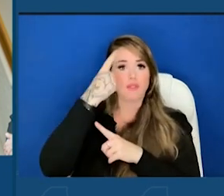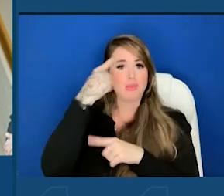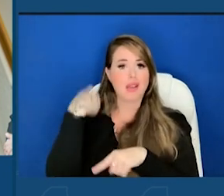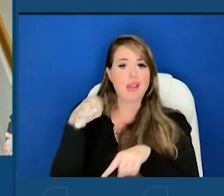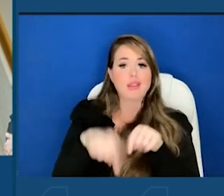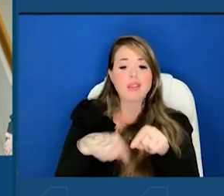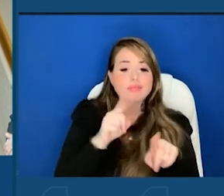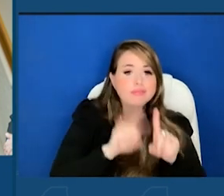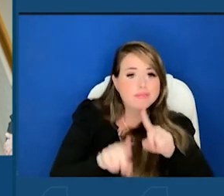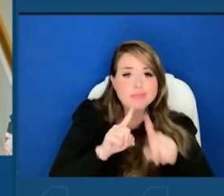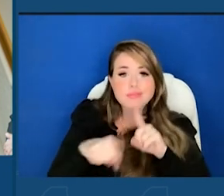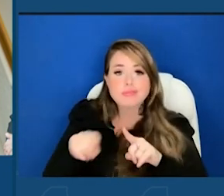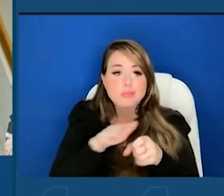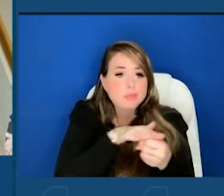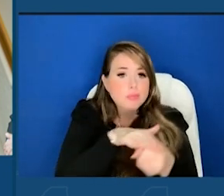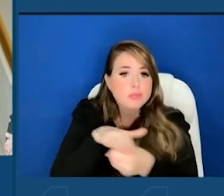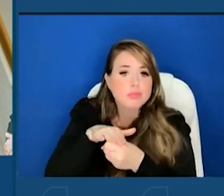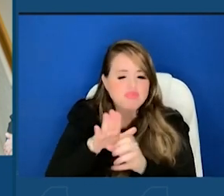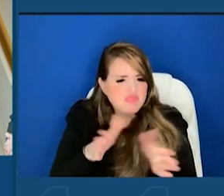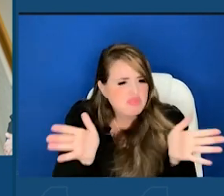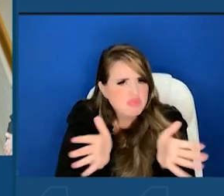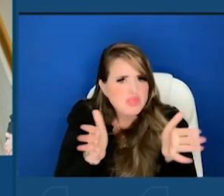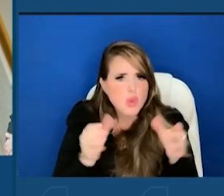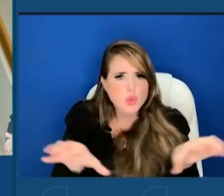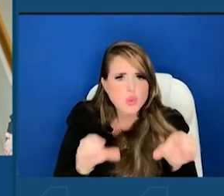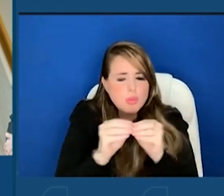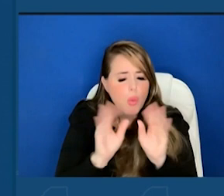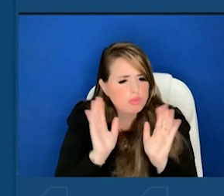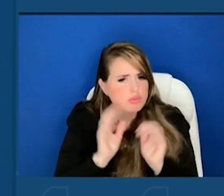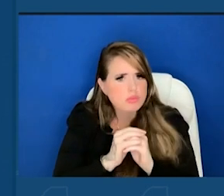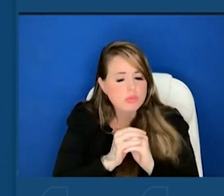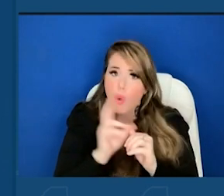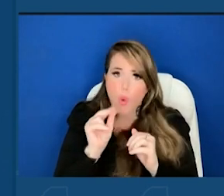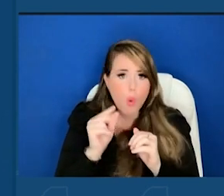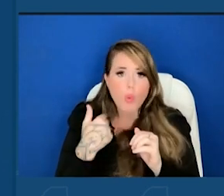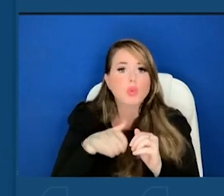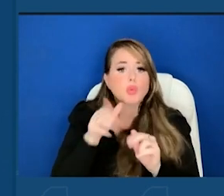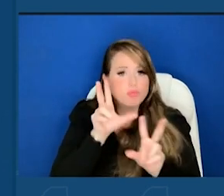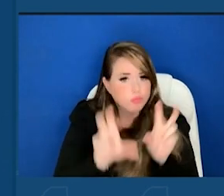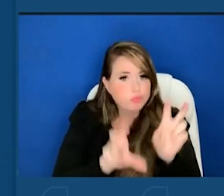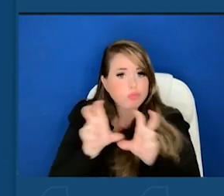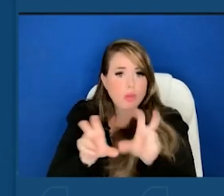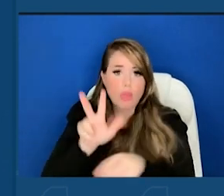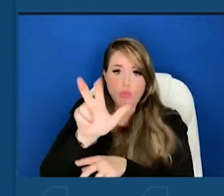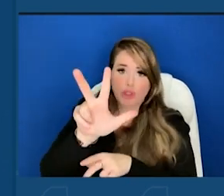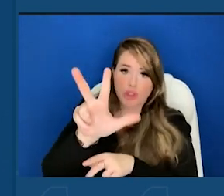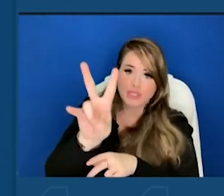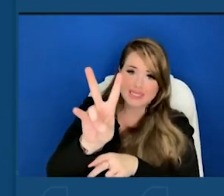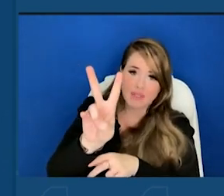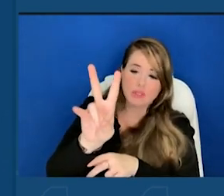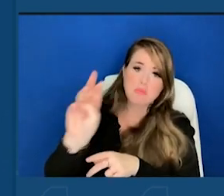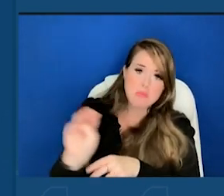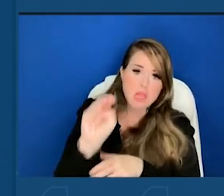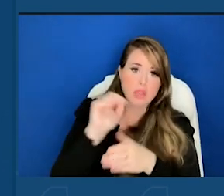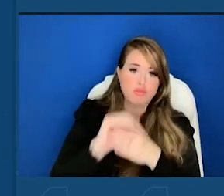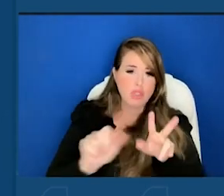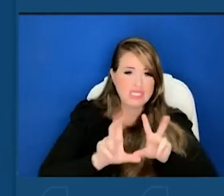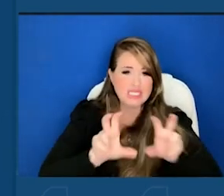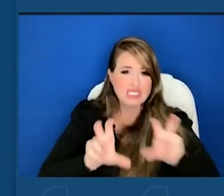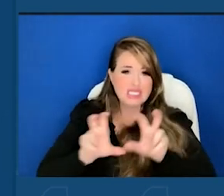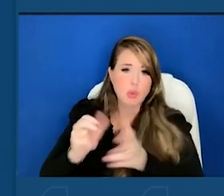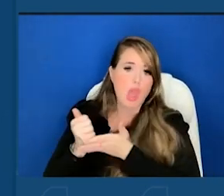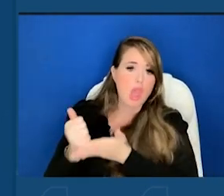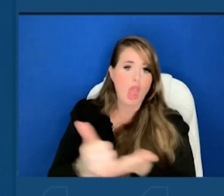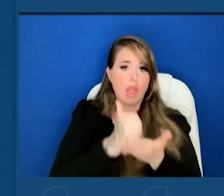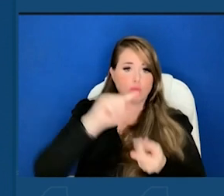do more without helping fund that. So we're putting in our budget $337 million to help reduce and prevent gun violence.